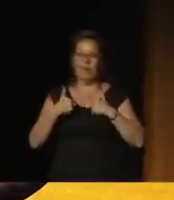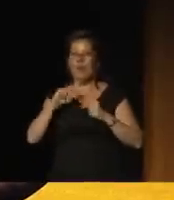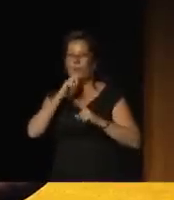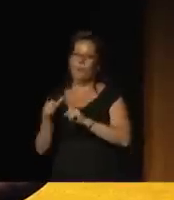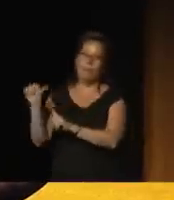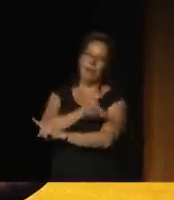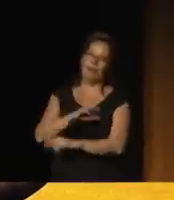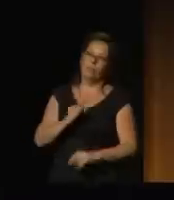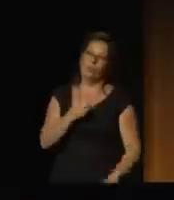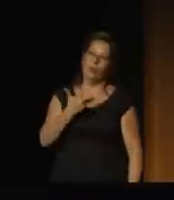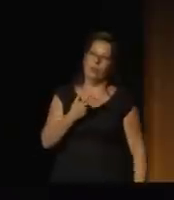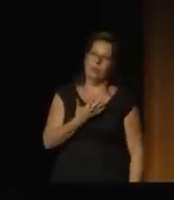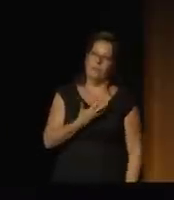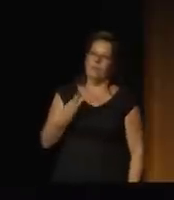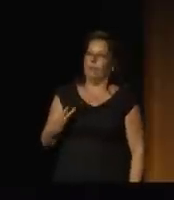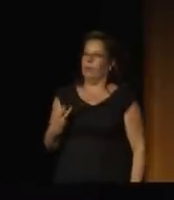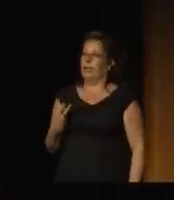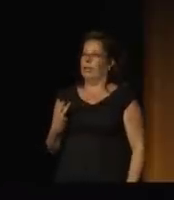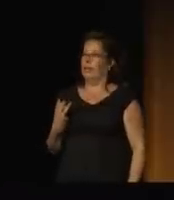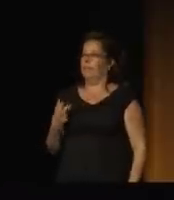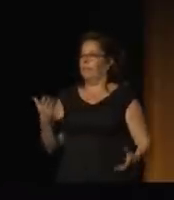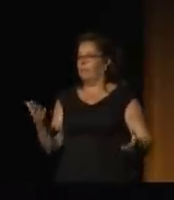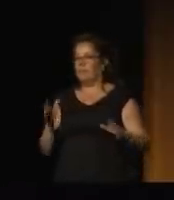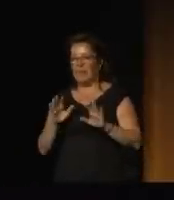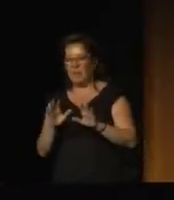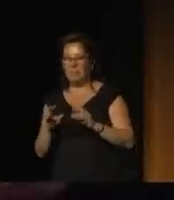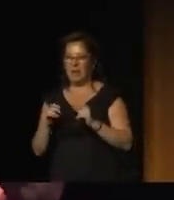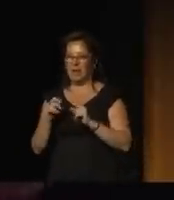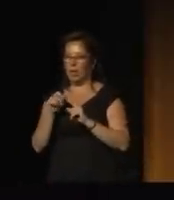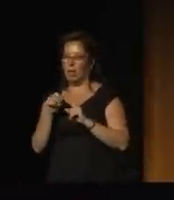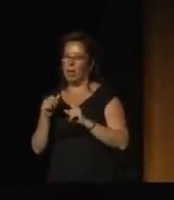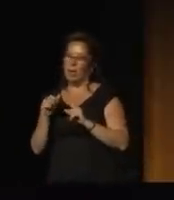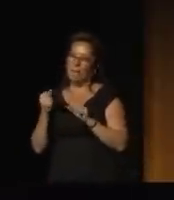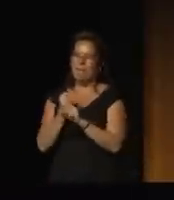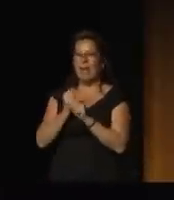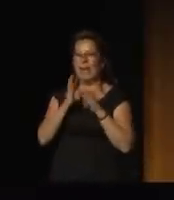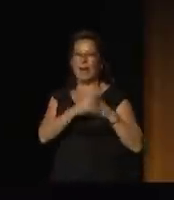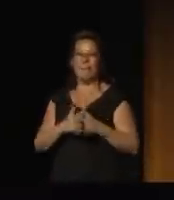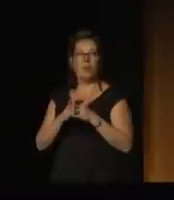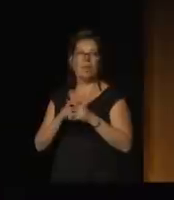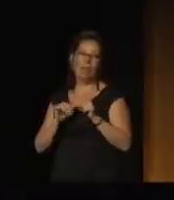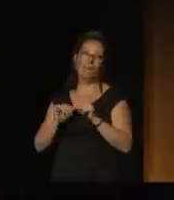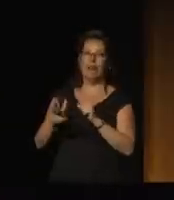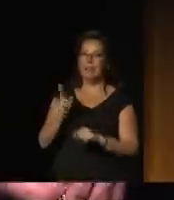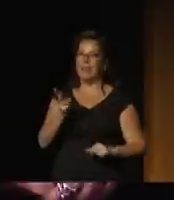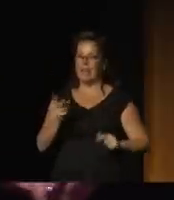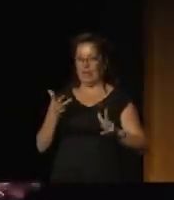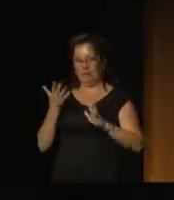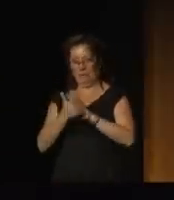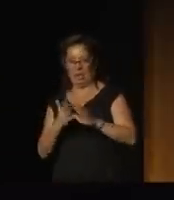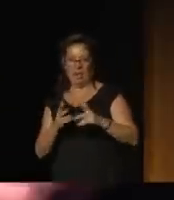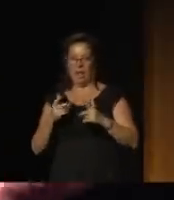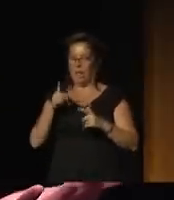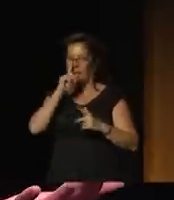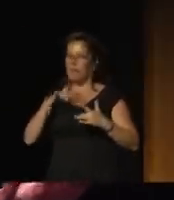never labeled as such. There was sort of this idea of sort of going back to this sort of comfort place that things felt sort of safe and good again,